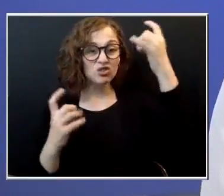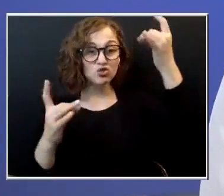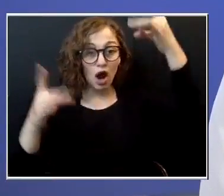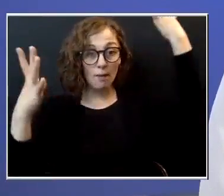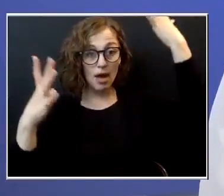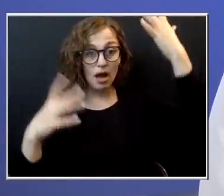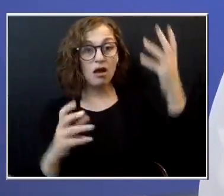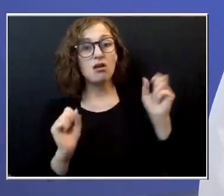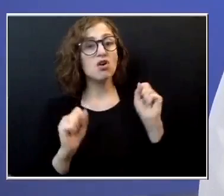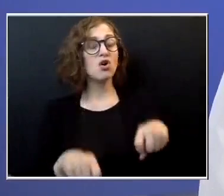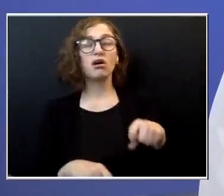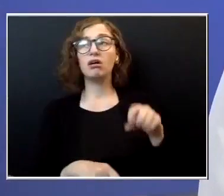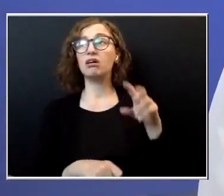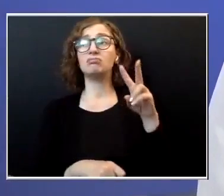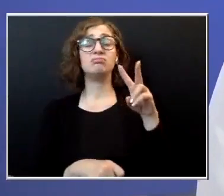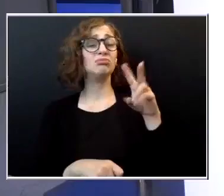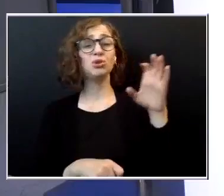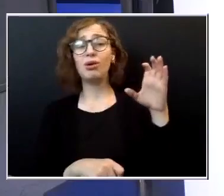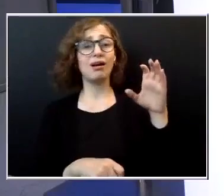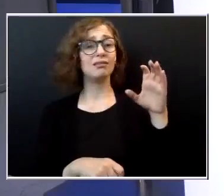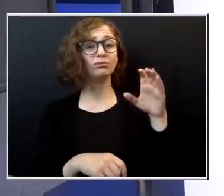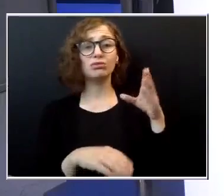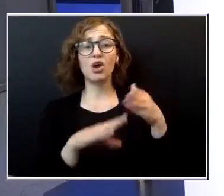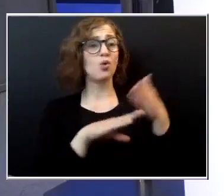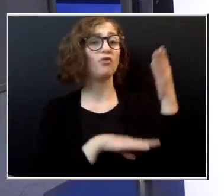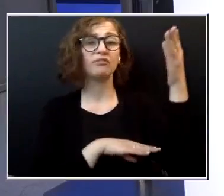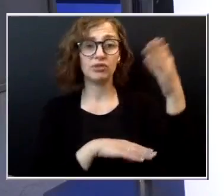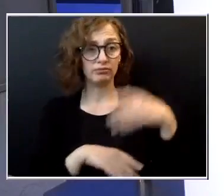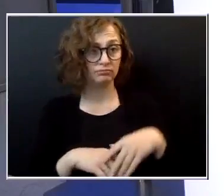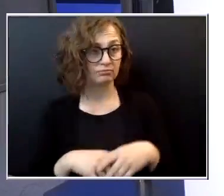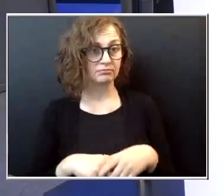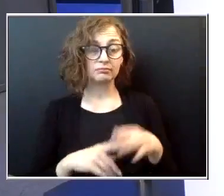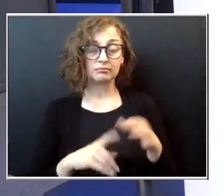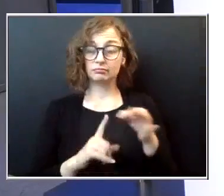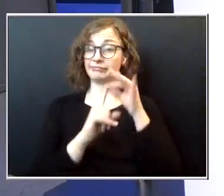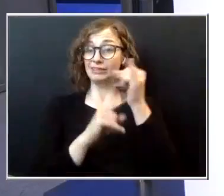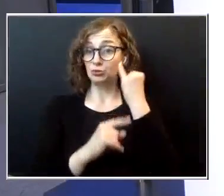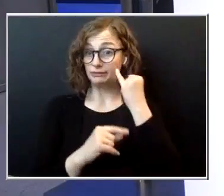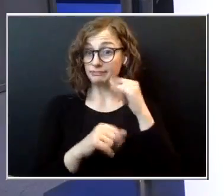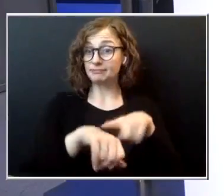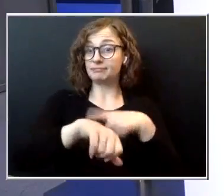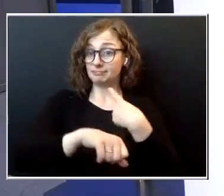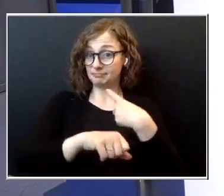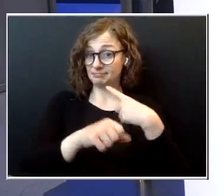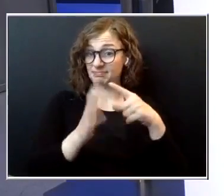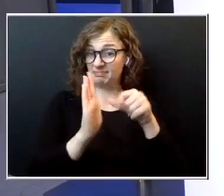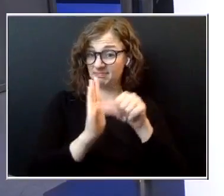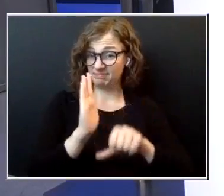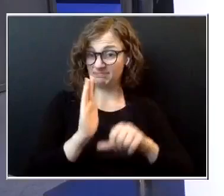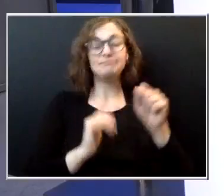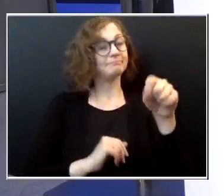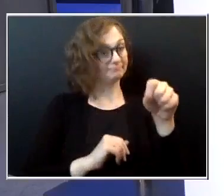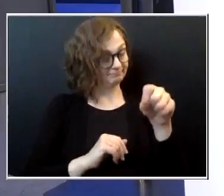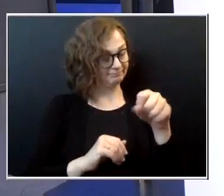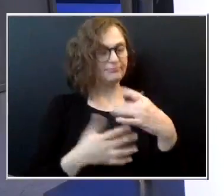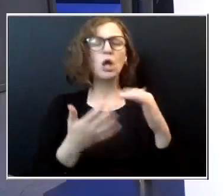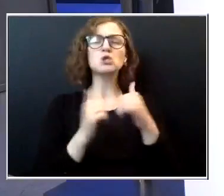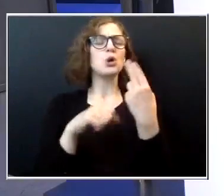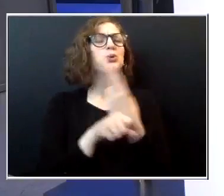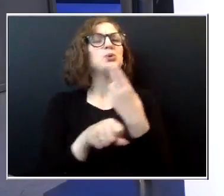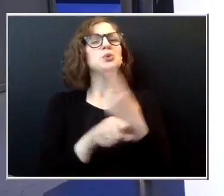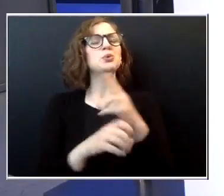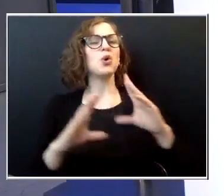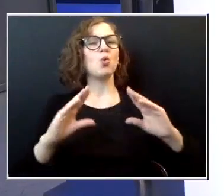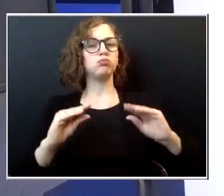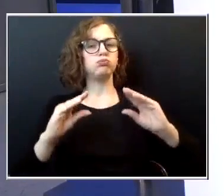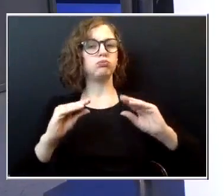sponges. So especially if it's a longer surgery. it's a longer surgery. So how Correct. are the sponges used? Specifically, when do they come into